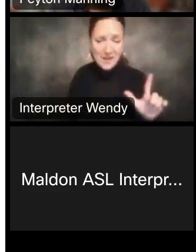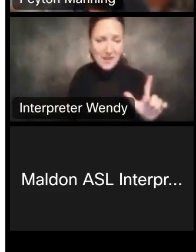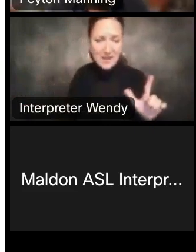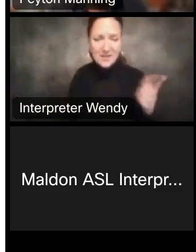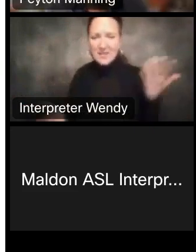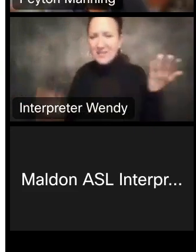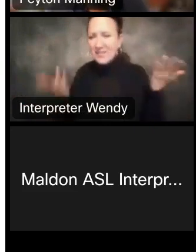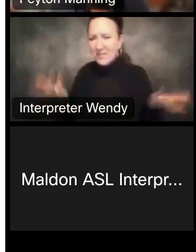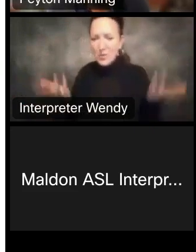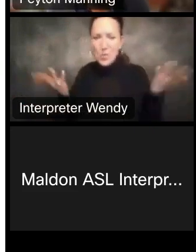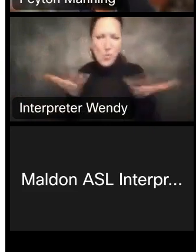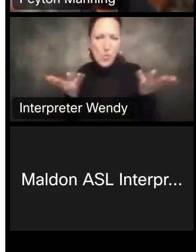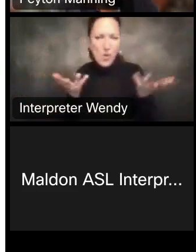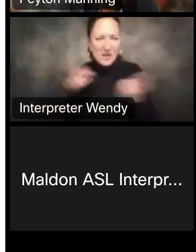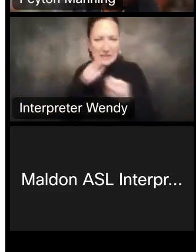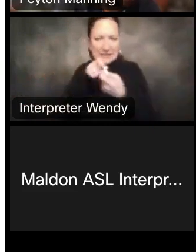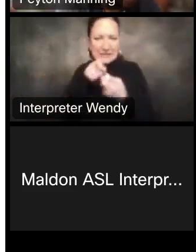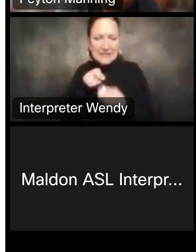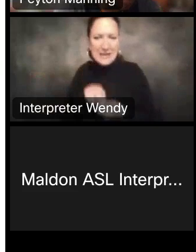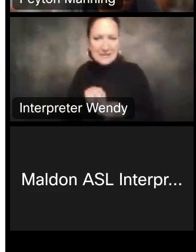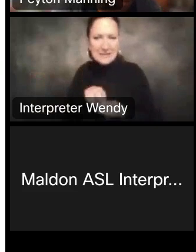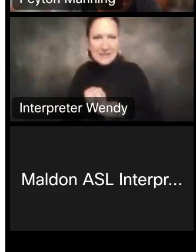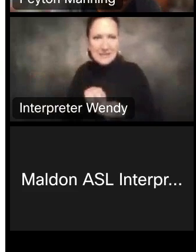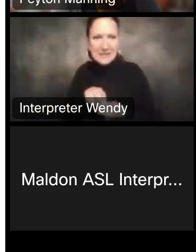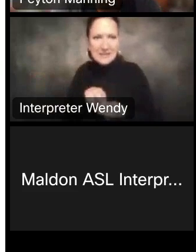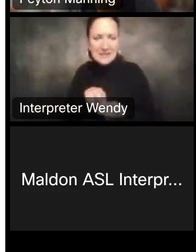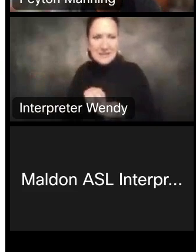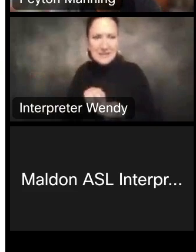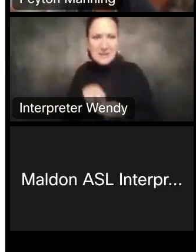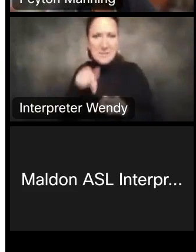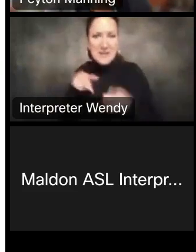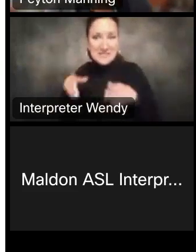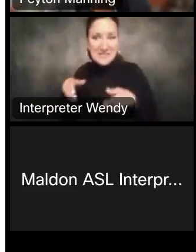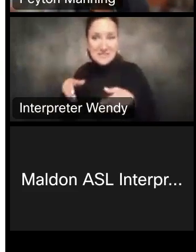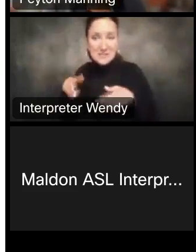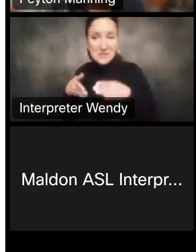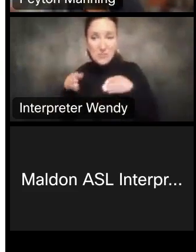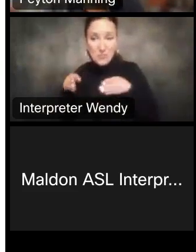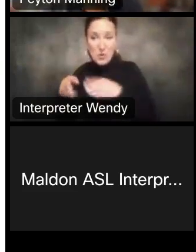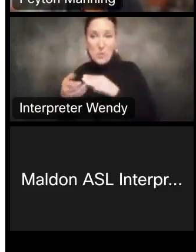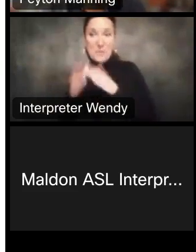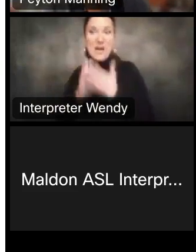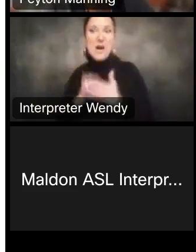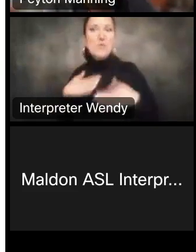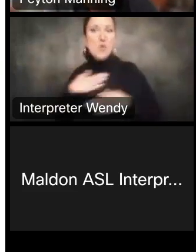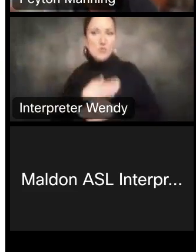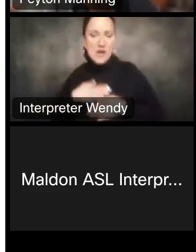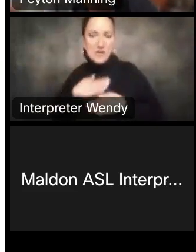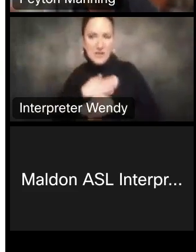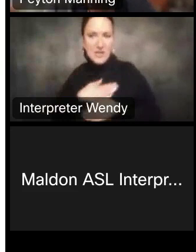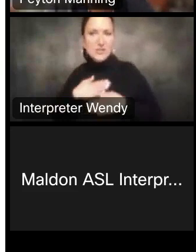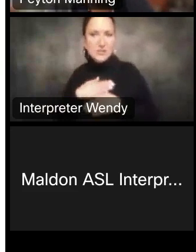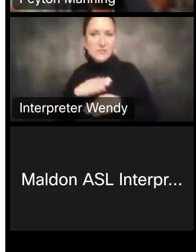features of this that make it a recreational facility suitable for people of all